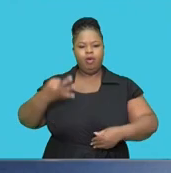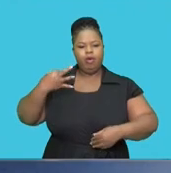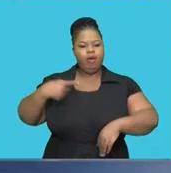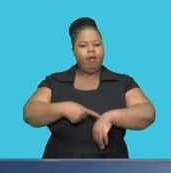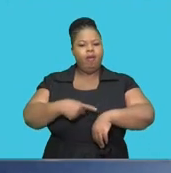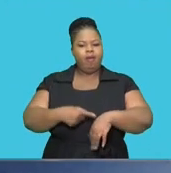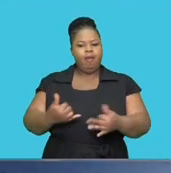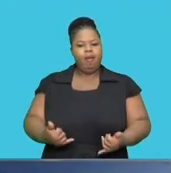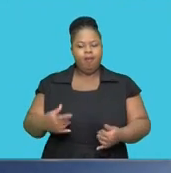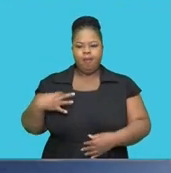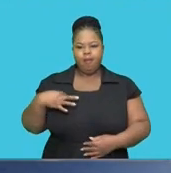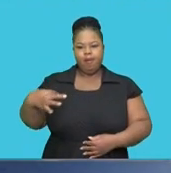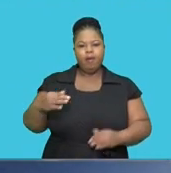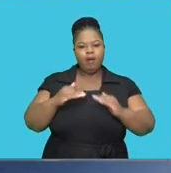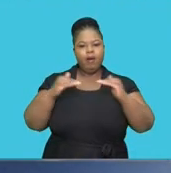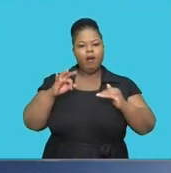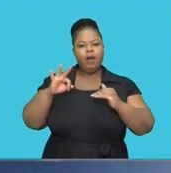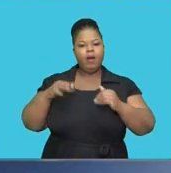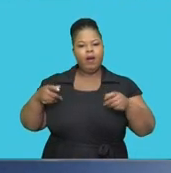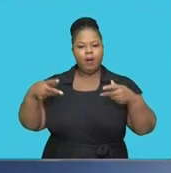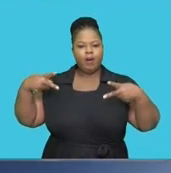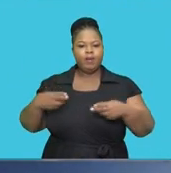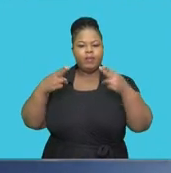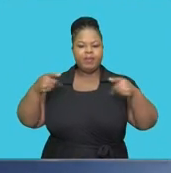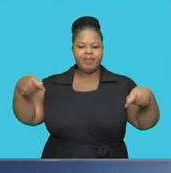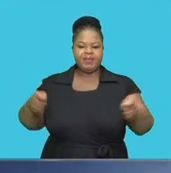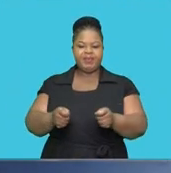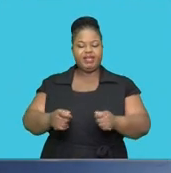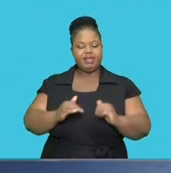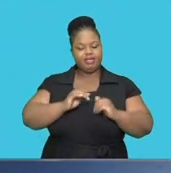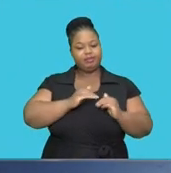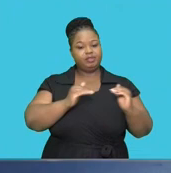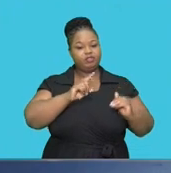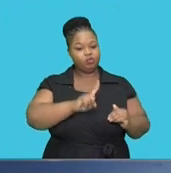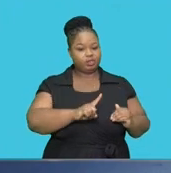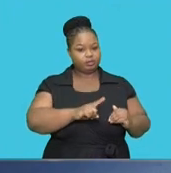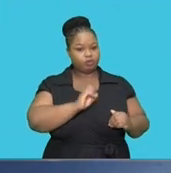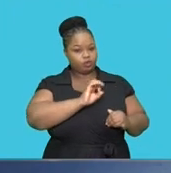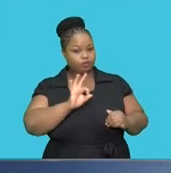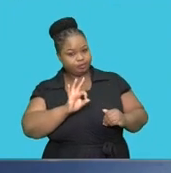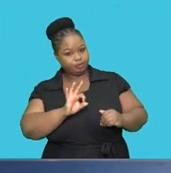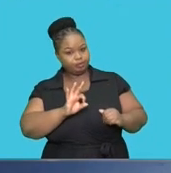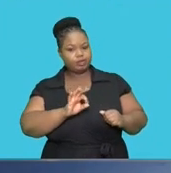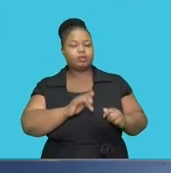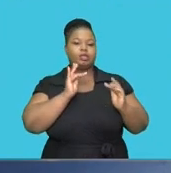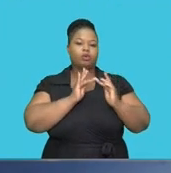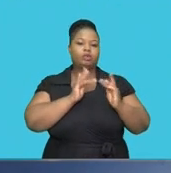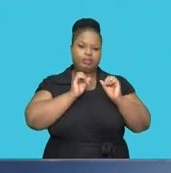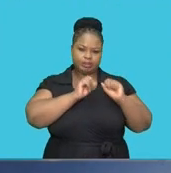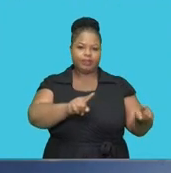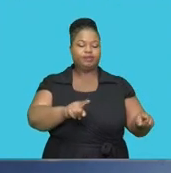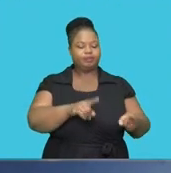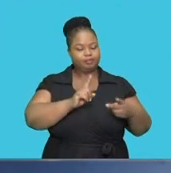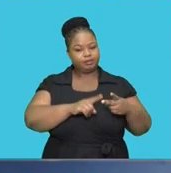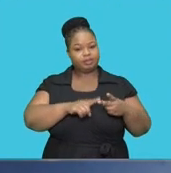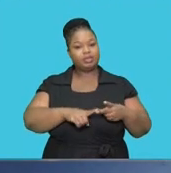time. So we're going to apply level 3 cutoff. So level 1, we switch them off. So then they reconnect themselves. Level 2,